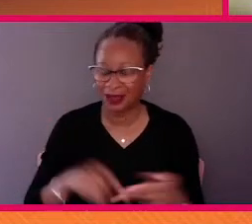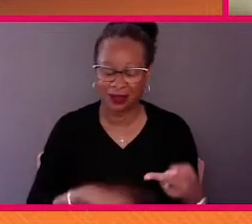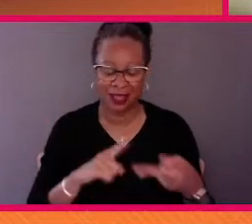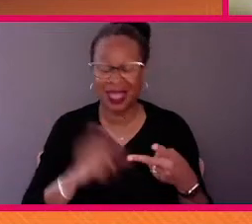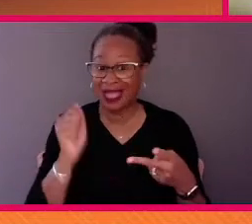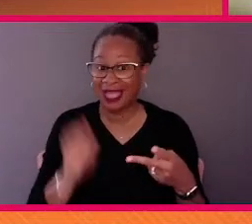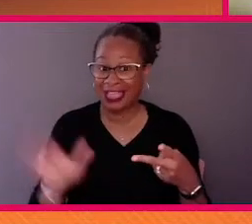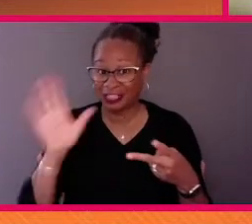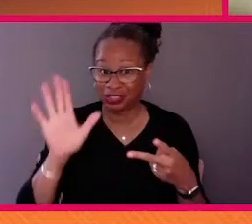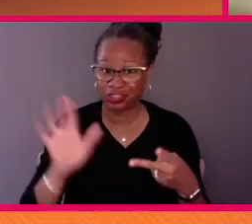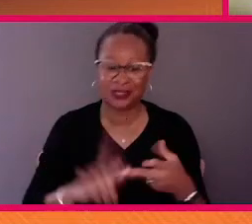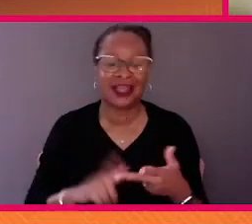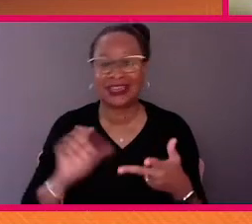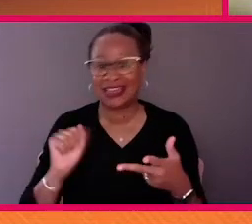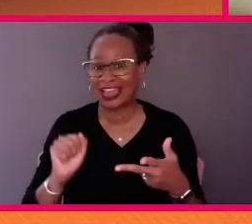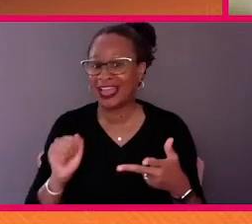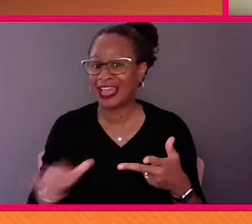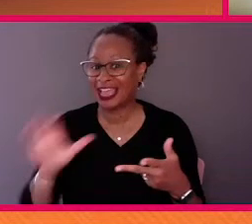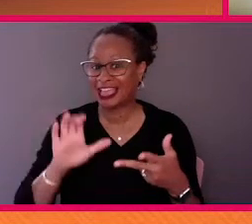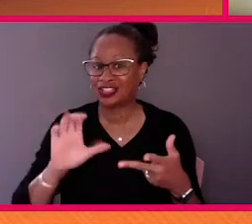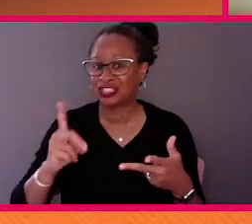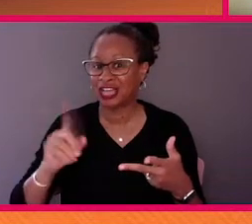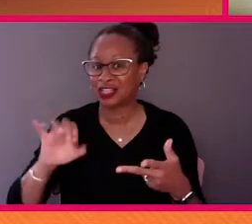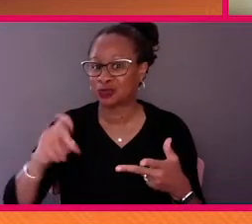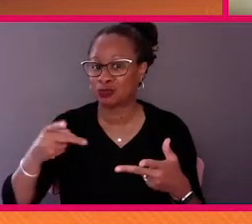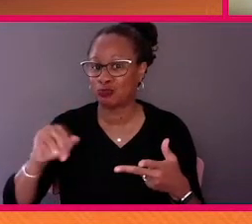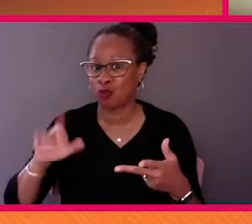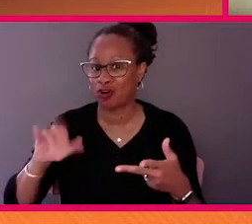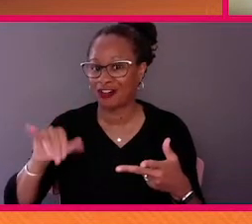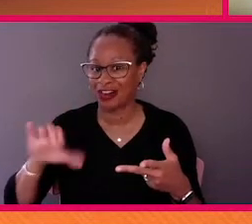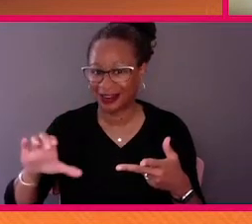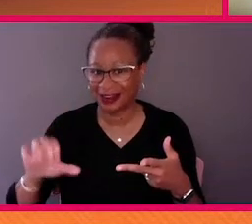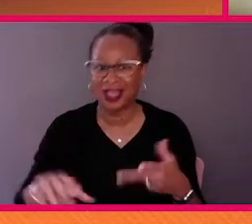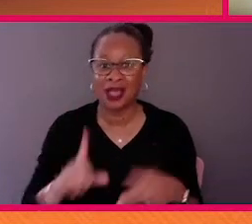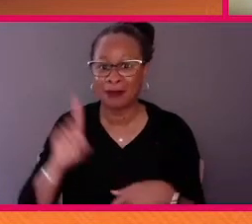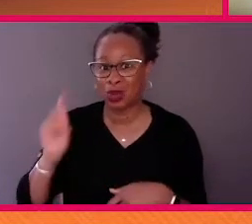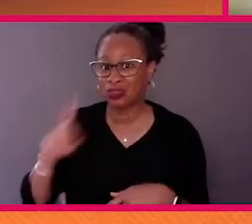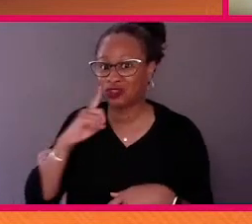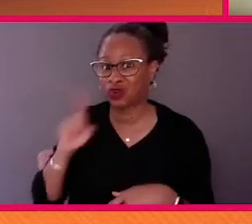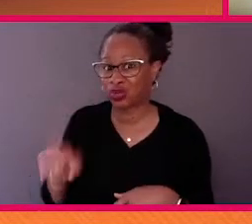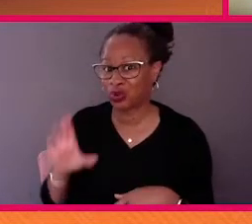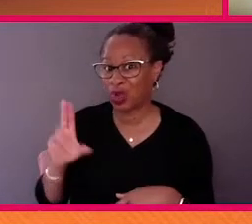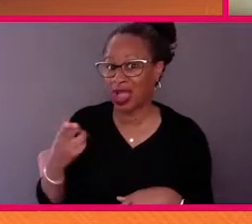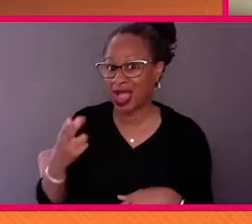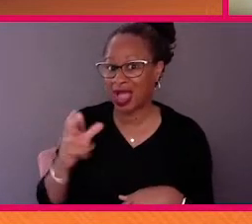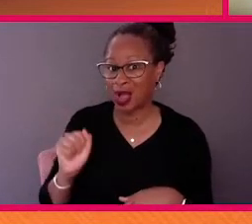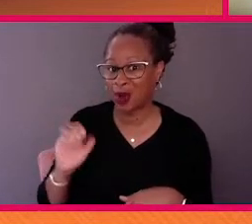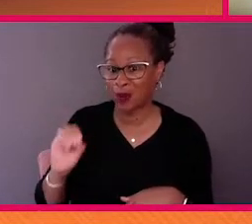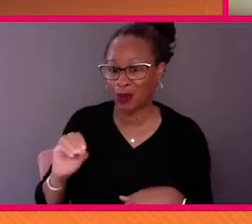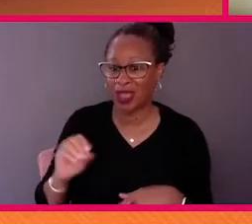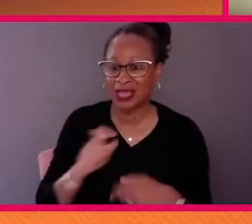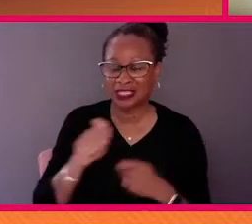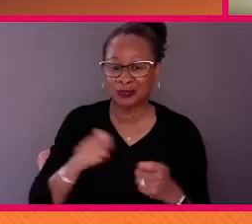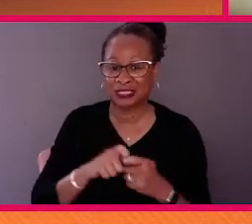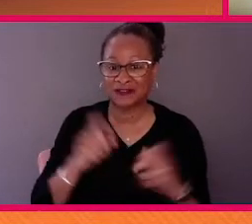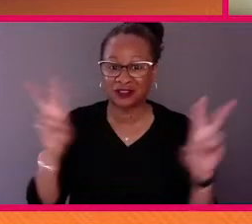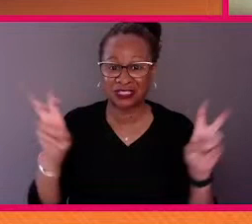used Asian diasporic. So there's a question that I have for you, Hao. You know, specifically in terms of the title of this